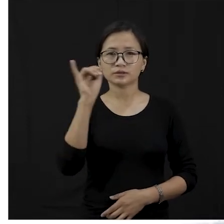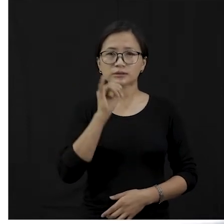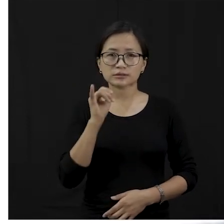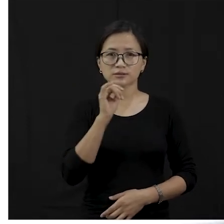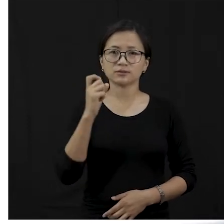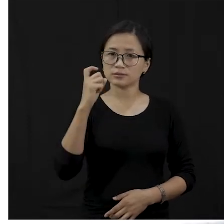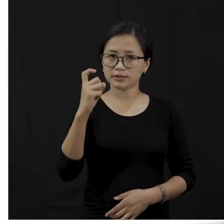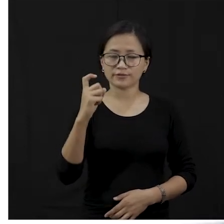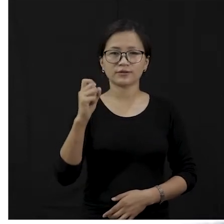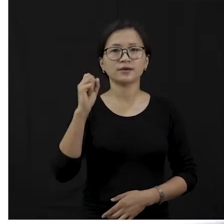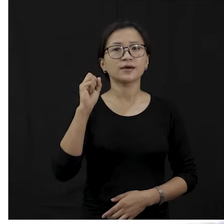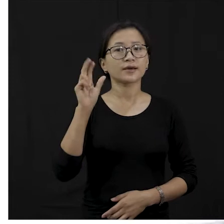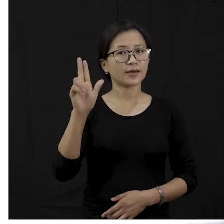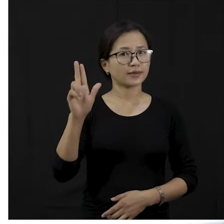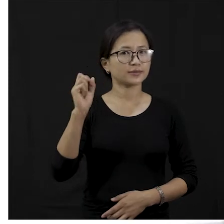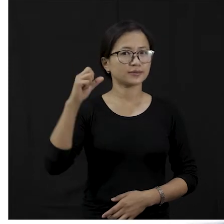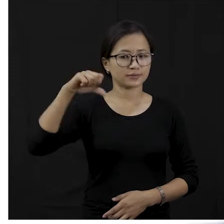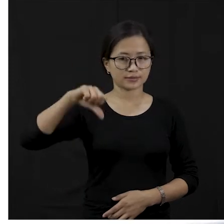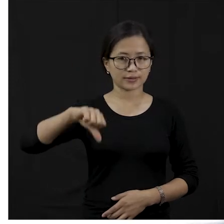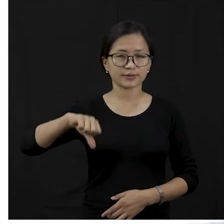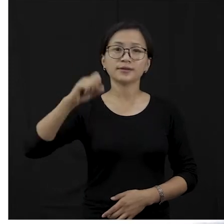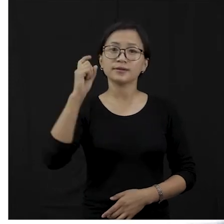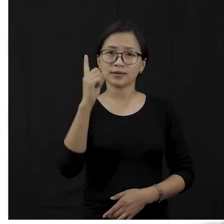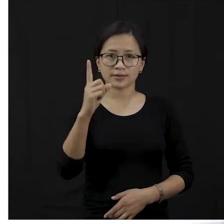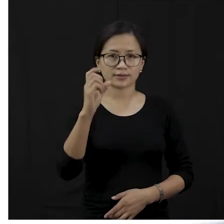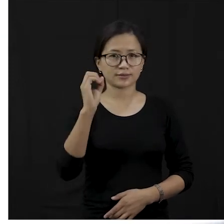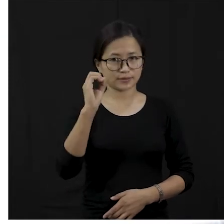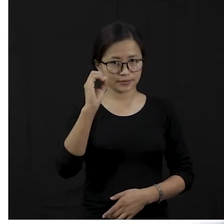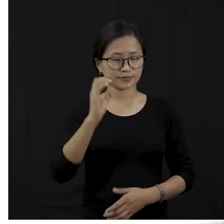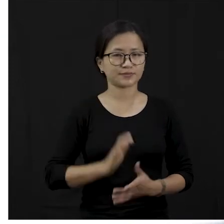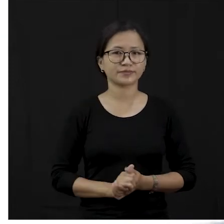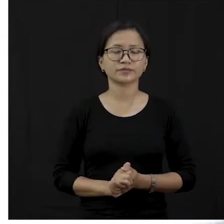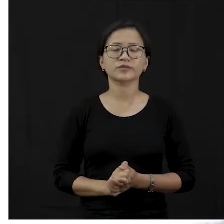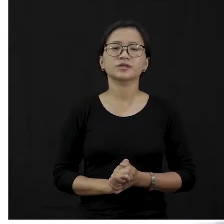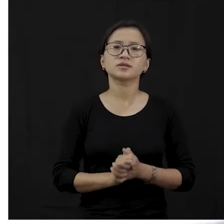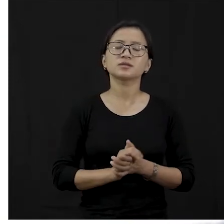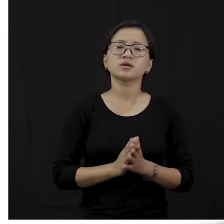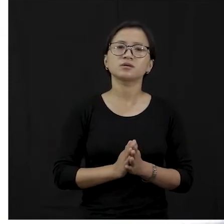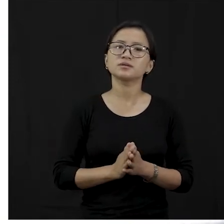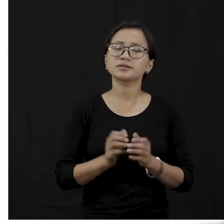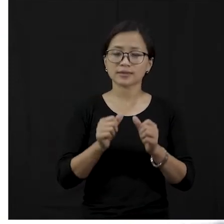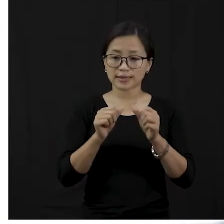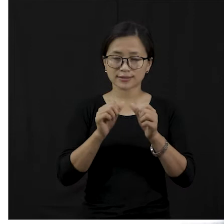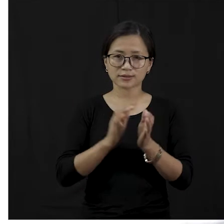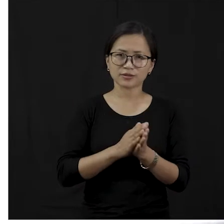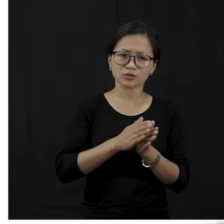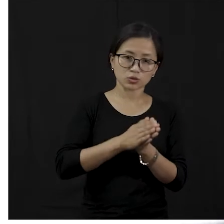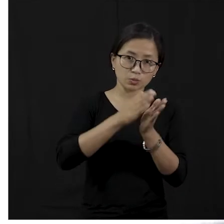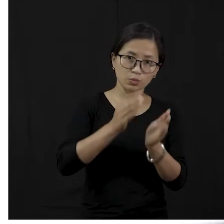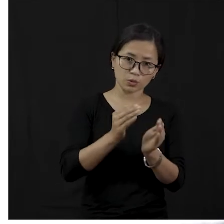5, 6, 7, 8, 9, 10 in ascending order,